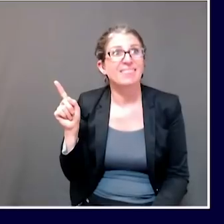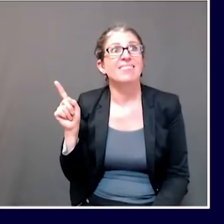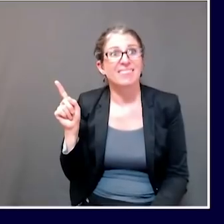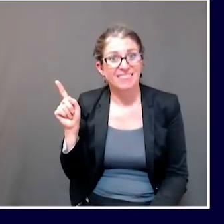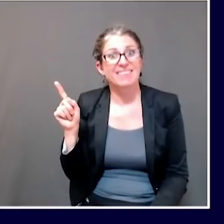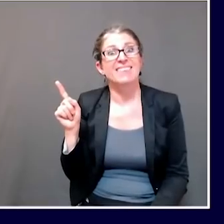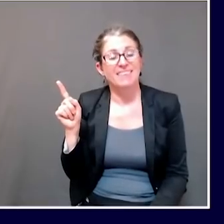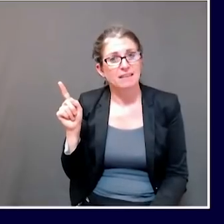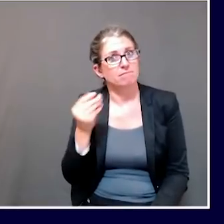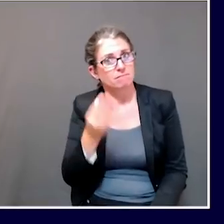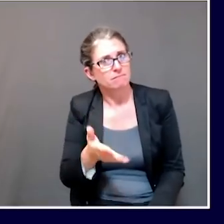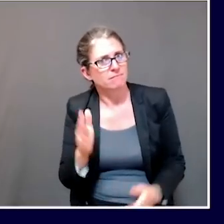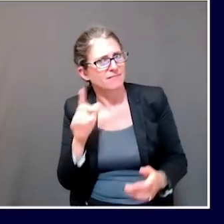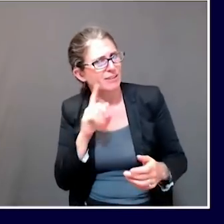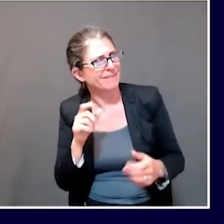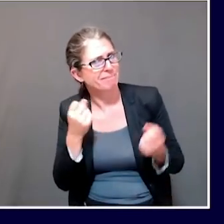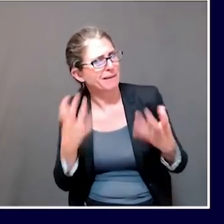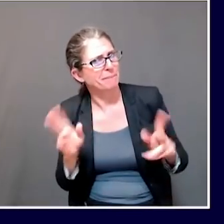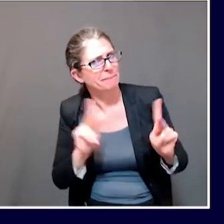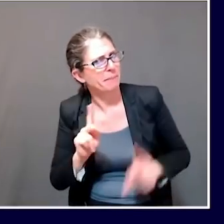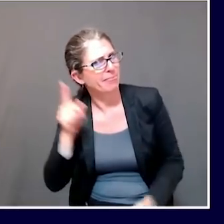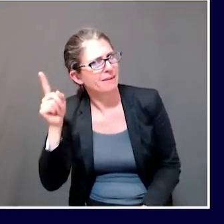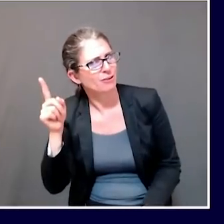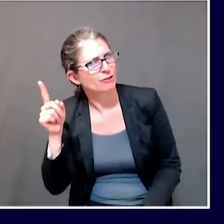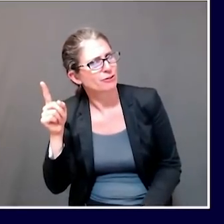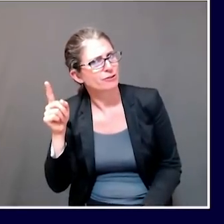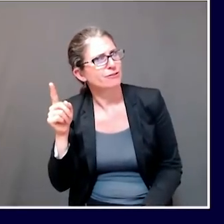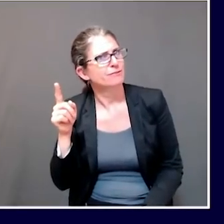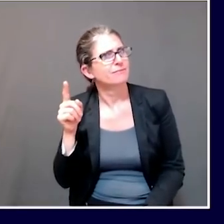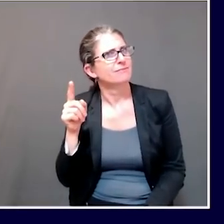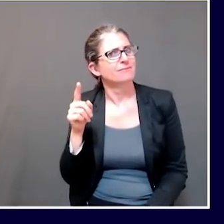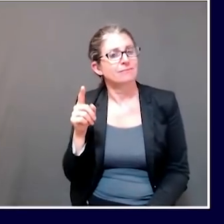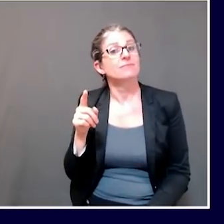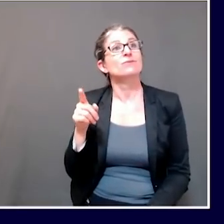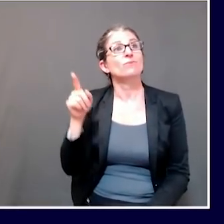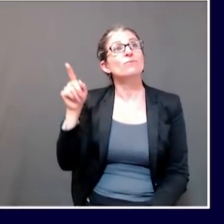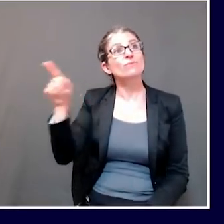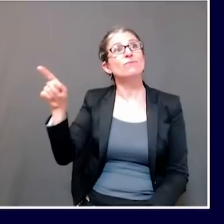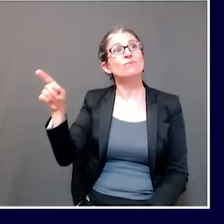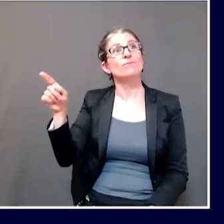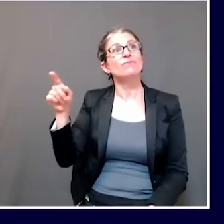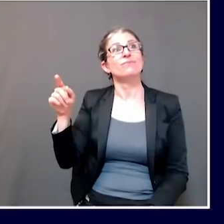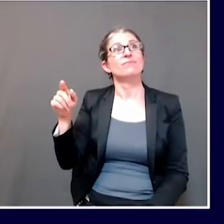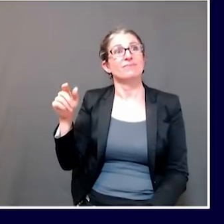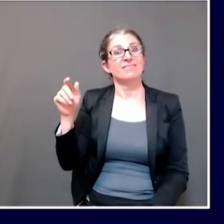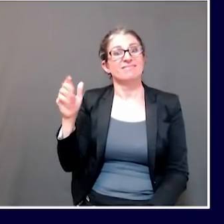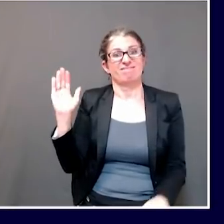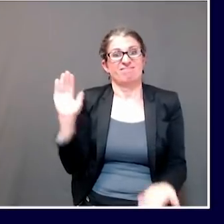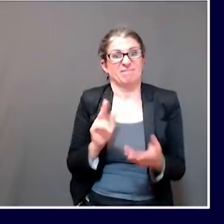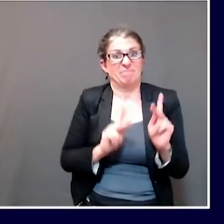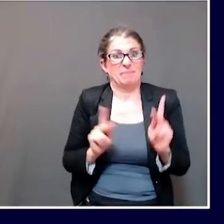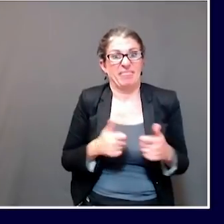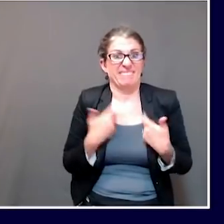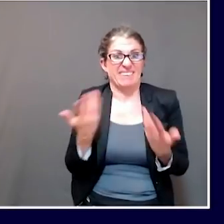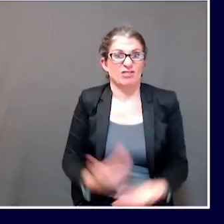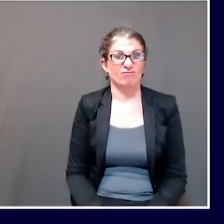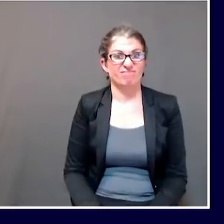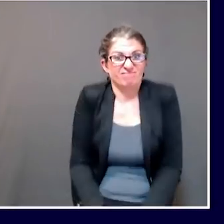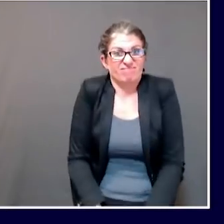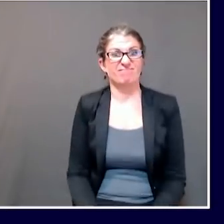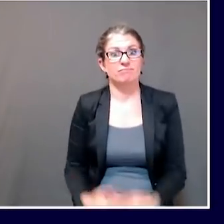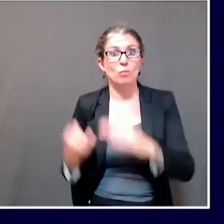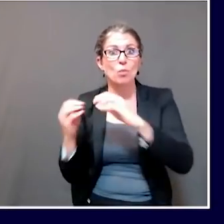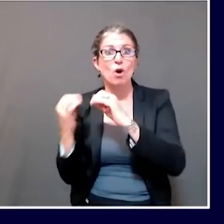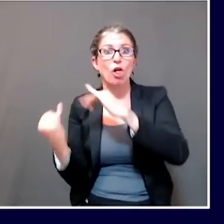in some of those provinces, New Brunswick in particular, is a lower population density. Thus, less chance that two individuals